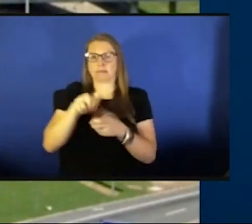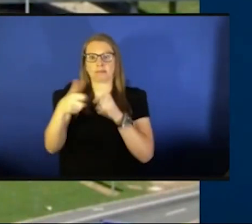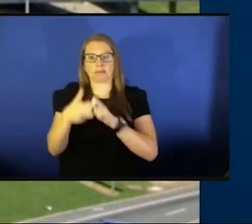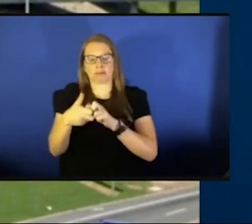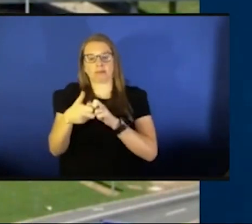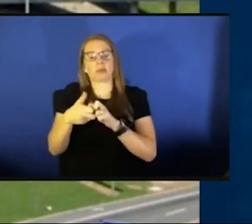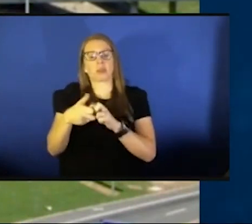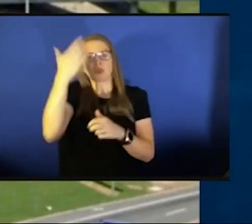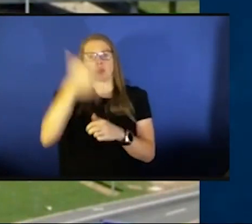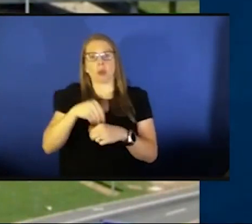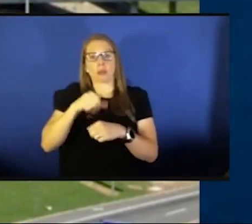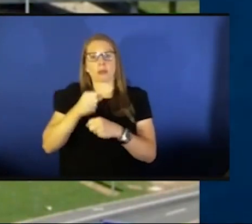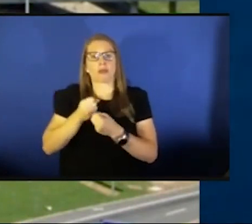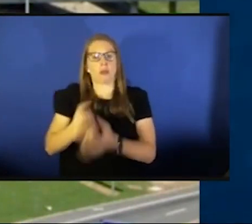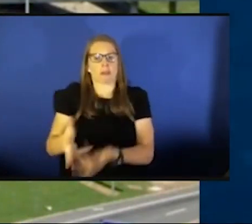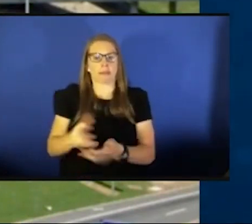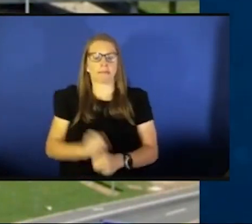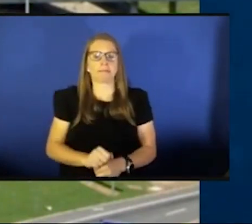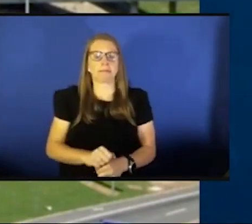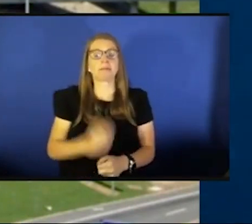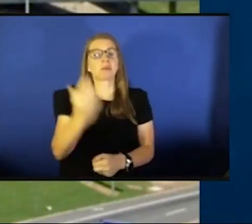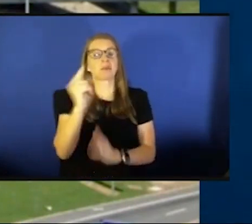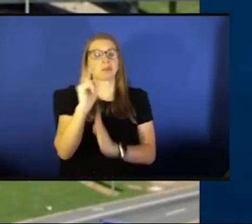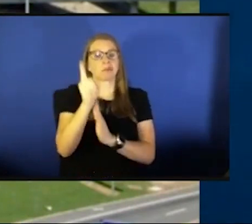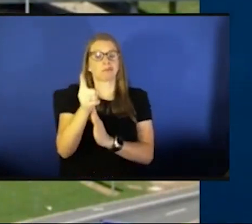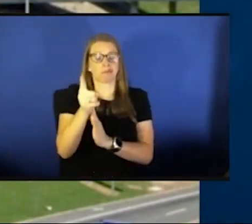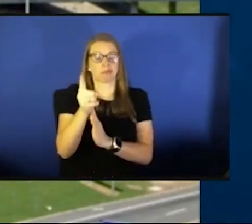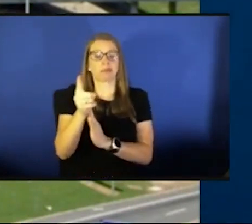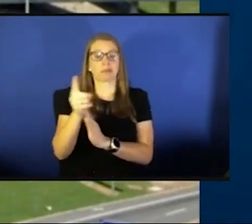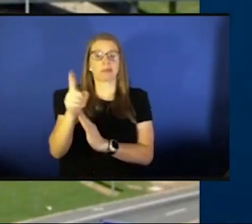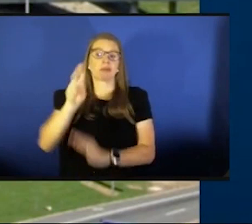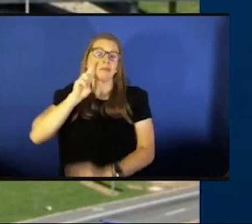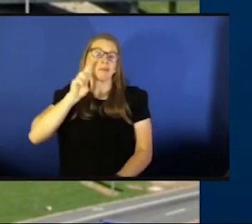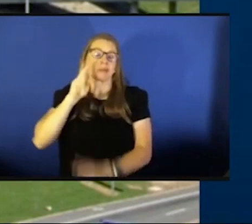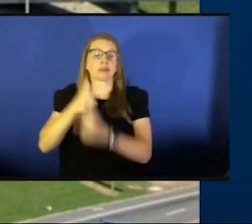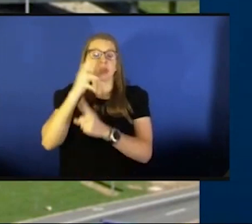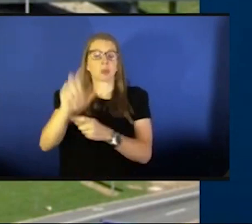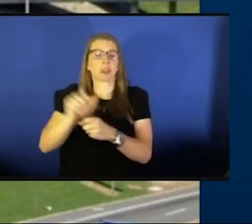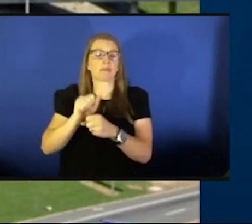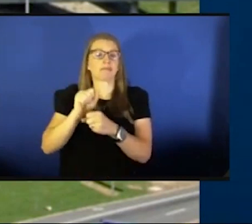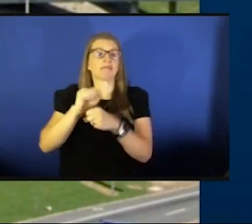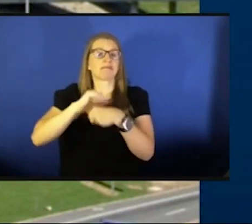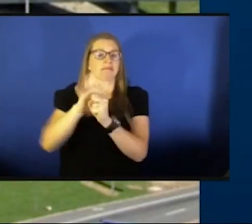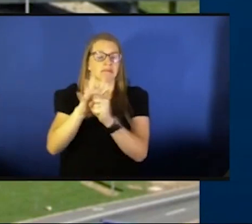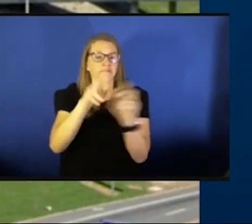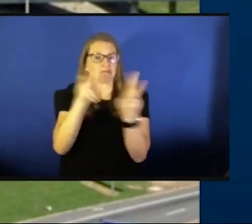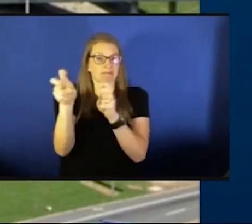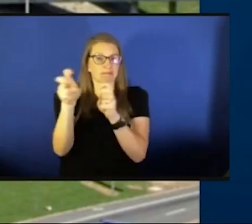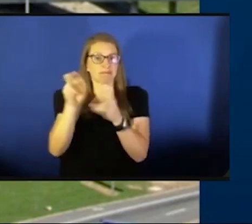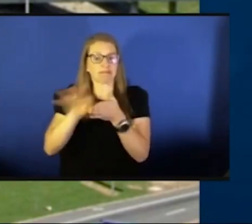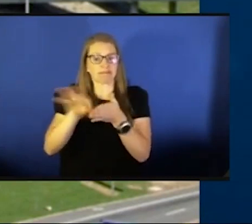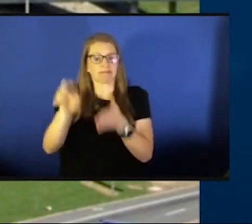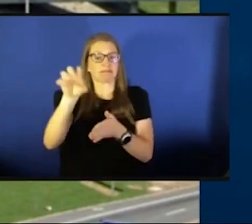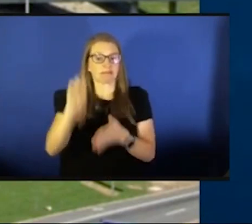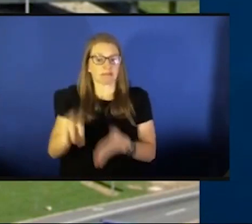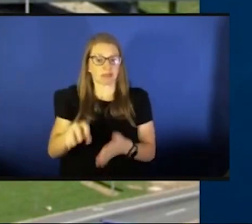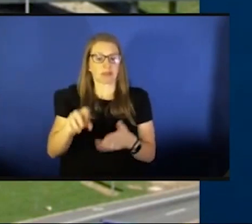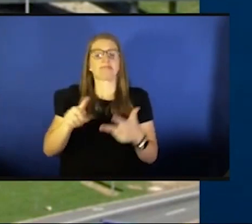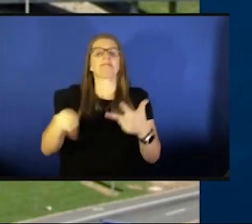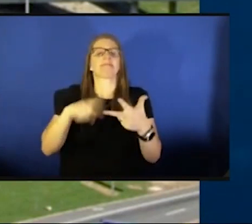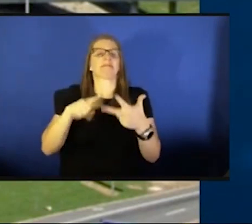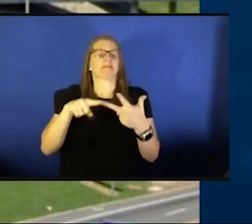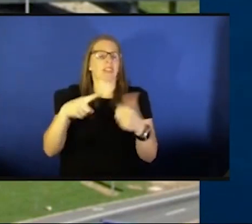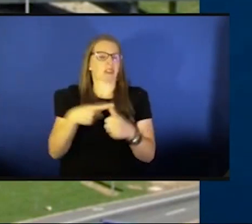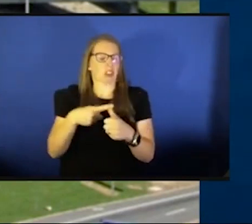cause. In about 15, Dr. Hawkinson will join us with the COVID count and the latest COVID headlines. But first, stroke does not discriminate.